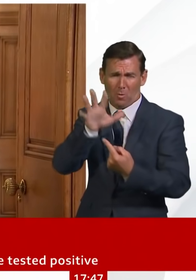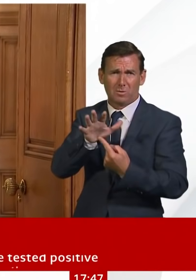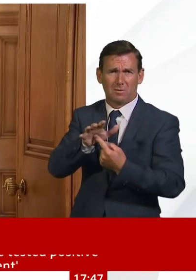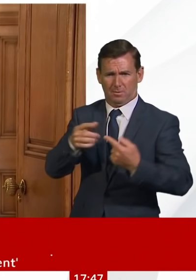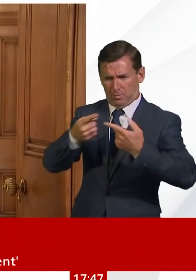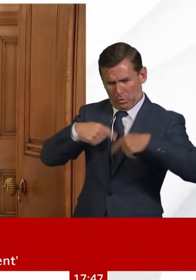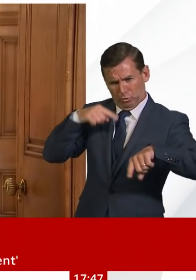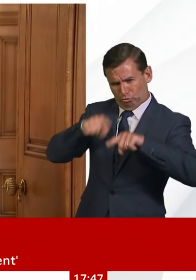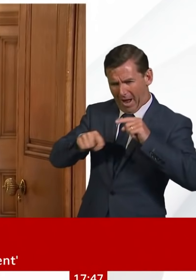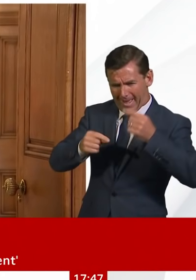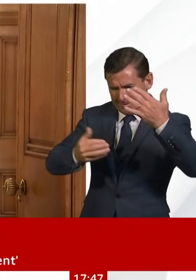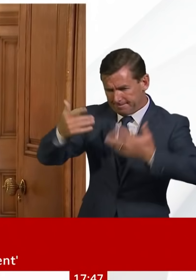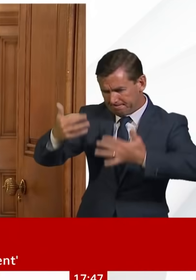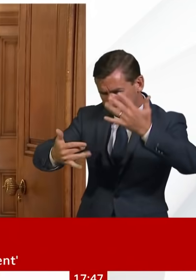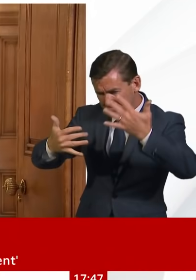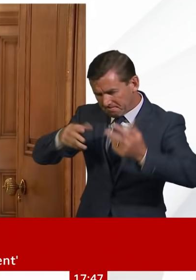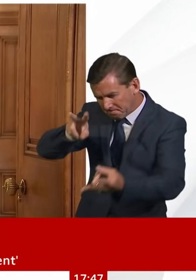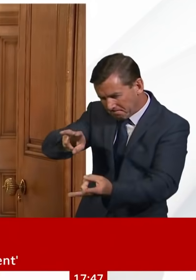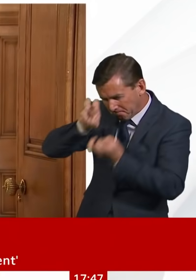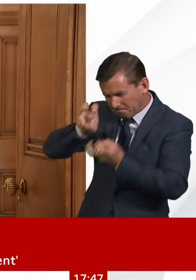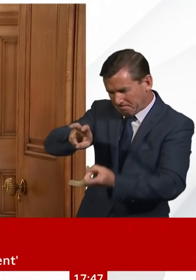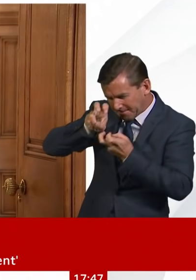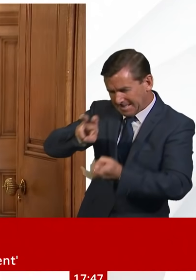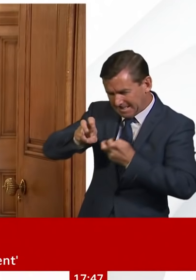as we possibly can into account when we make